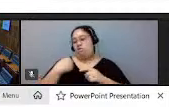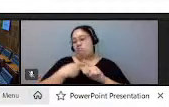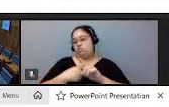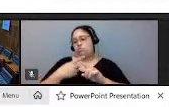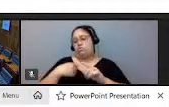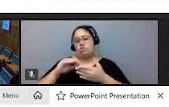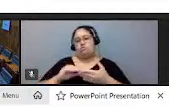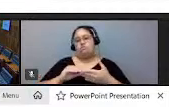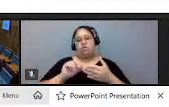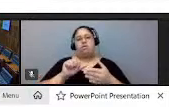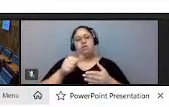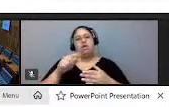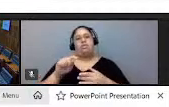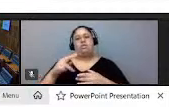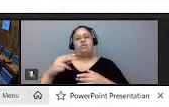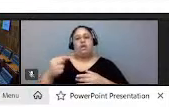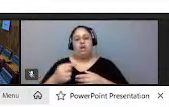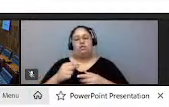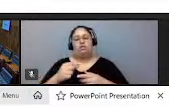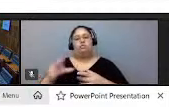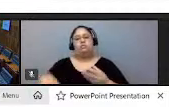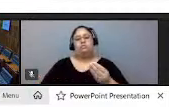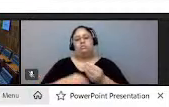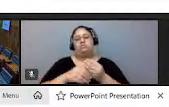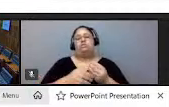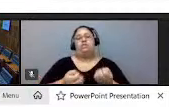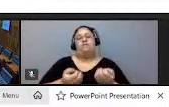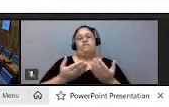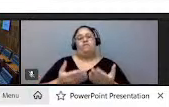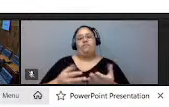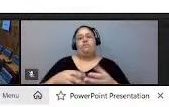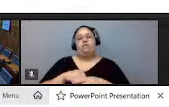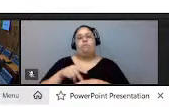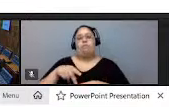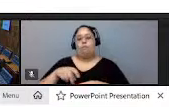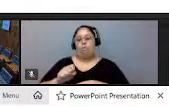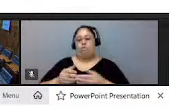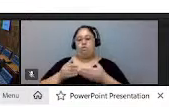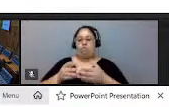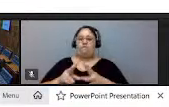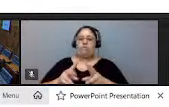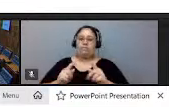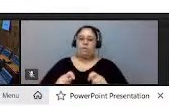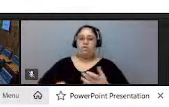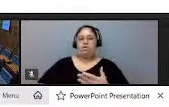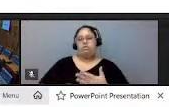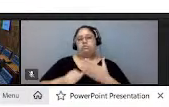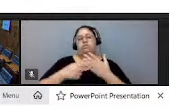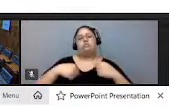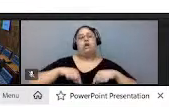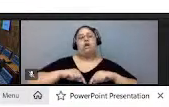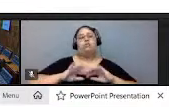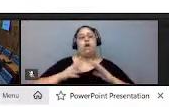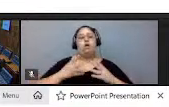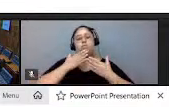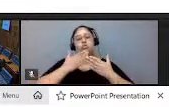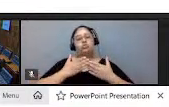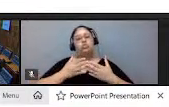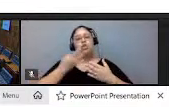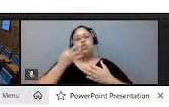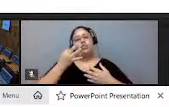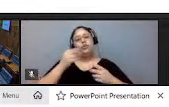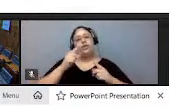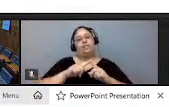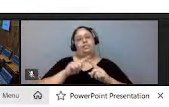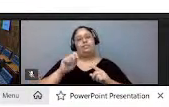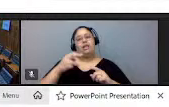another tug to supplement the fleet in the port of Cape Town and that's just to assist us um to ensure a continuous three tug